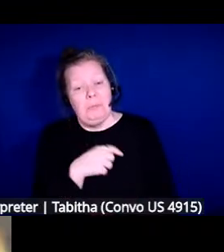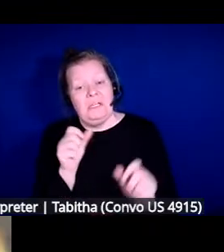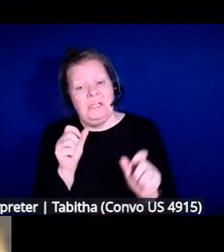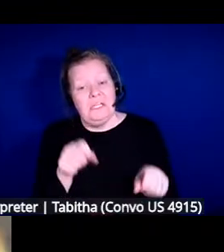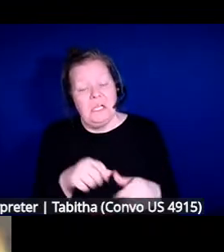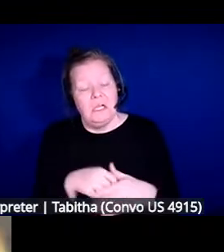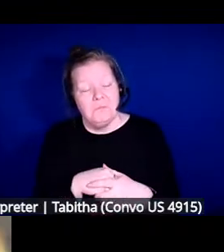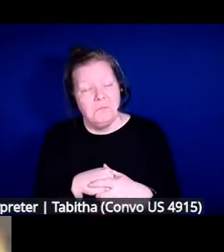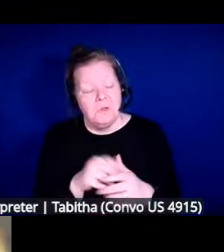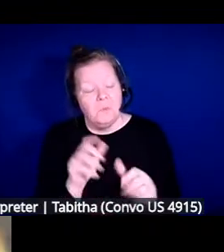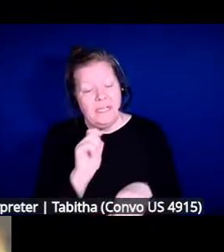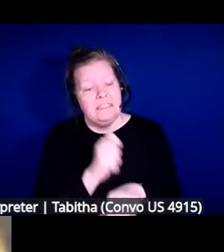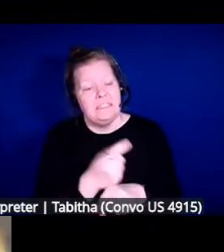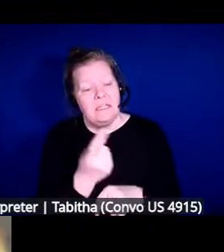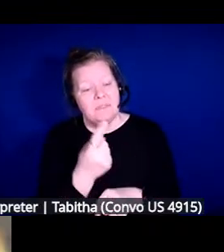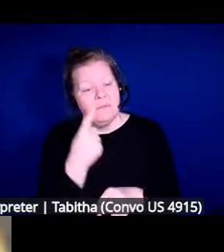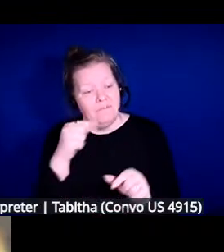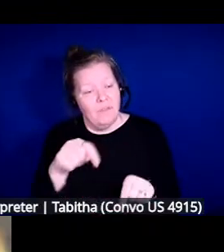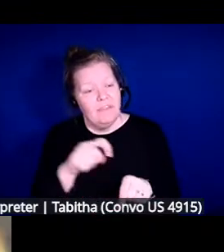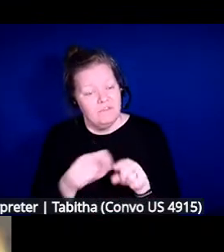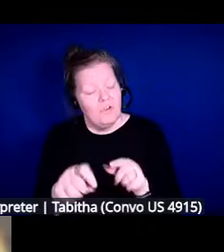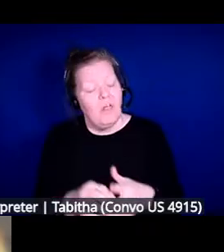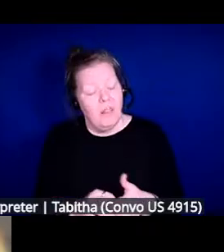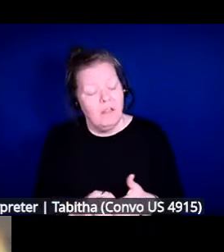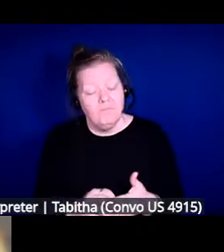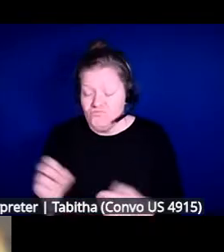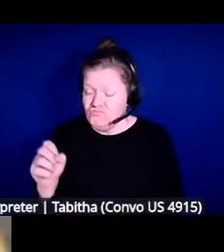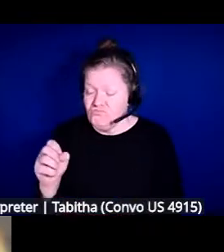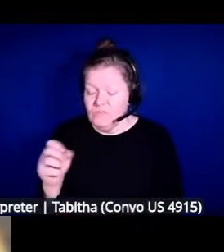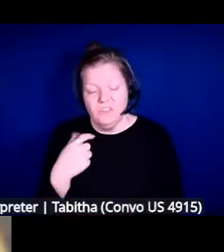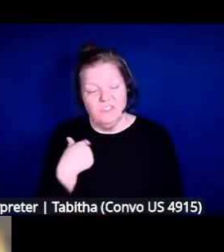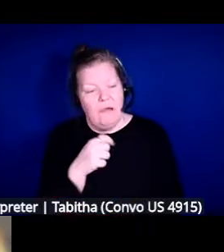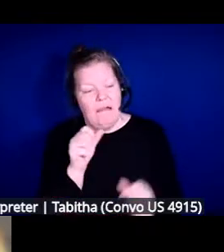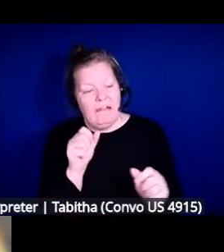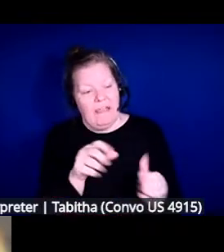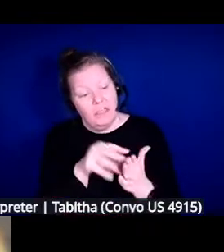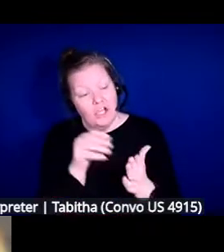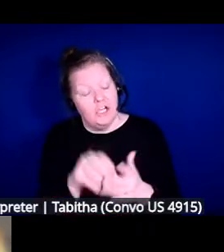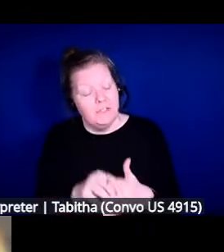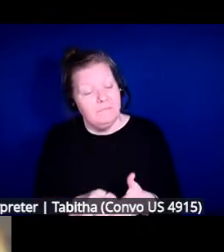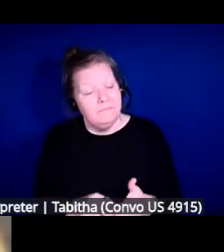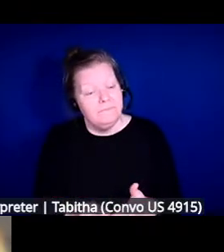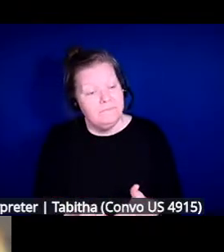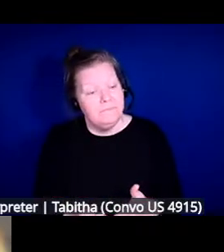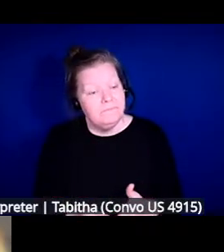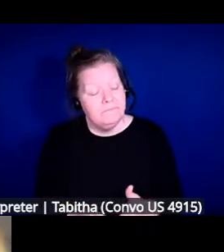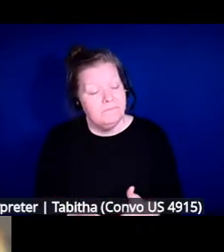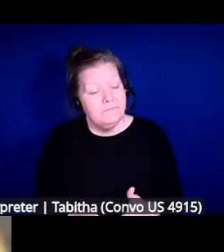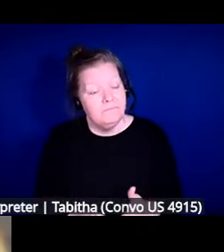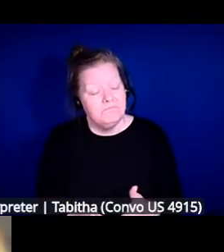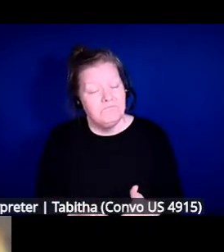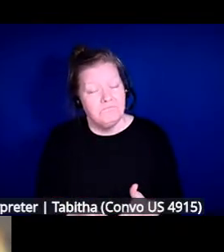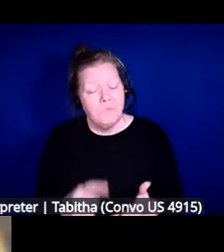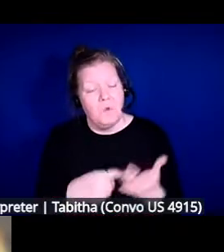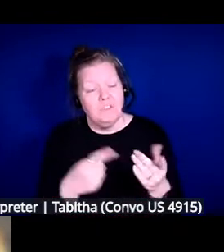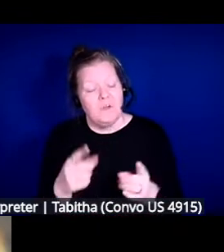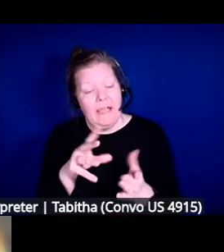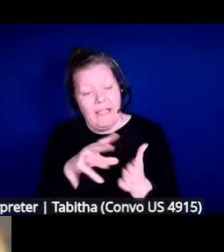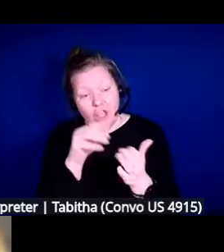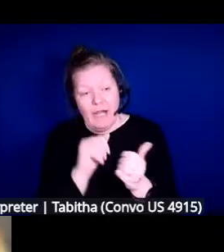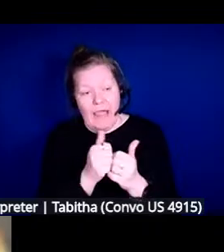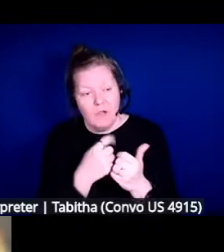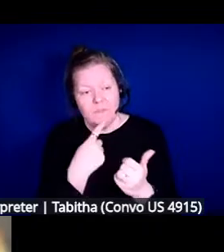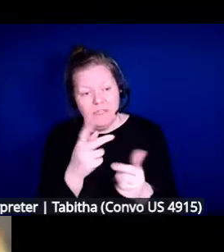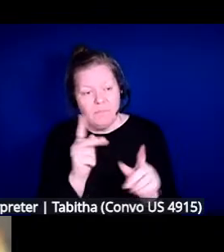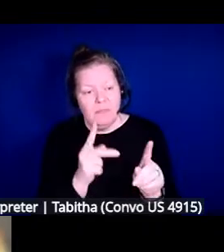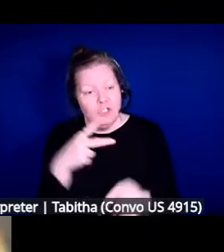can set up something for this call yeah. so I can learn what's going on. I can learn how to tell people